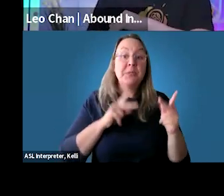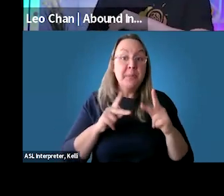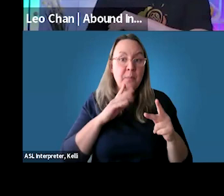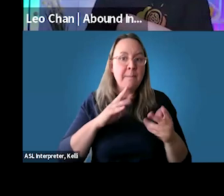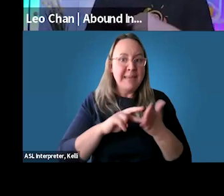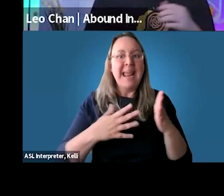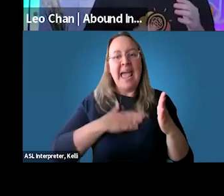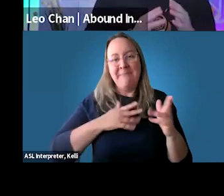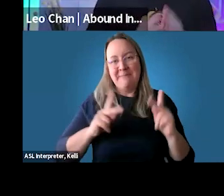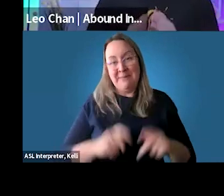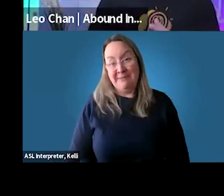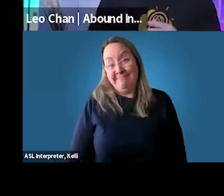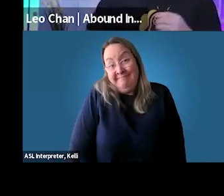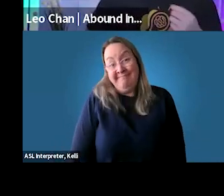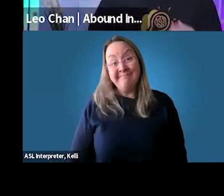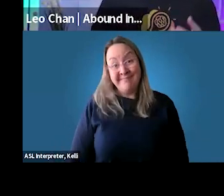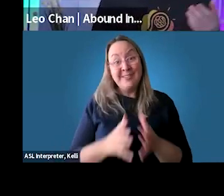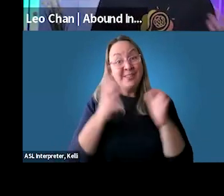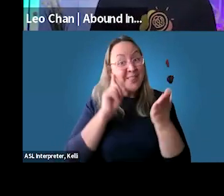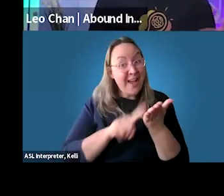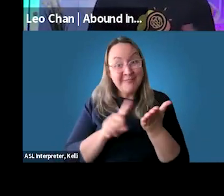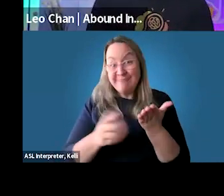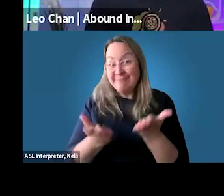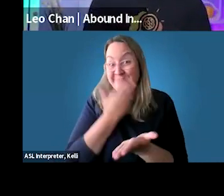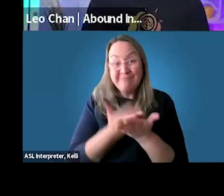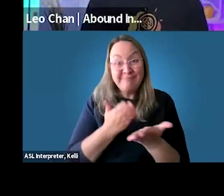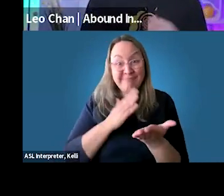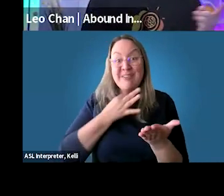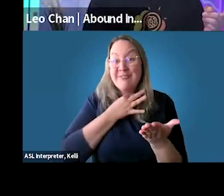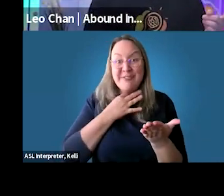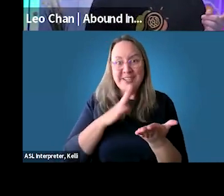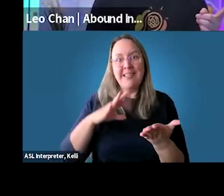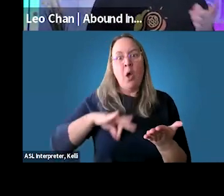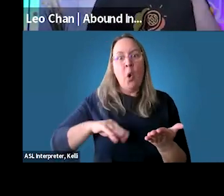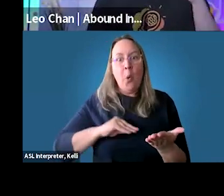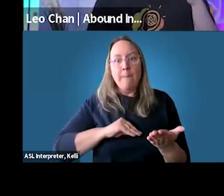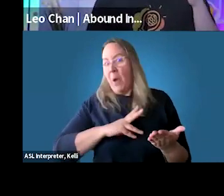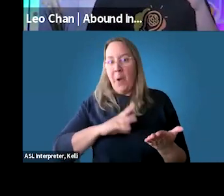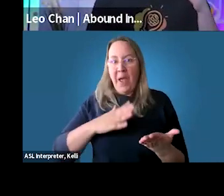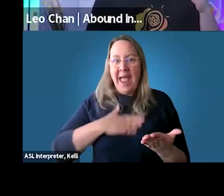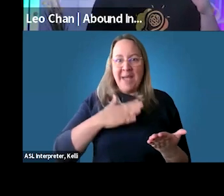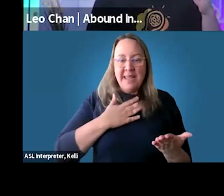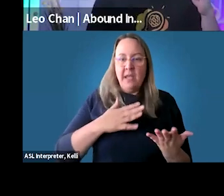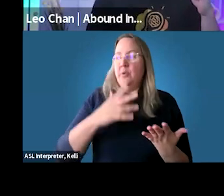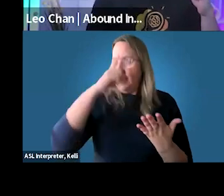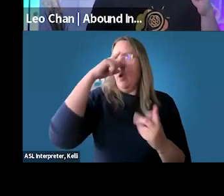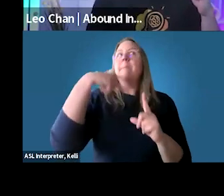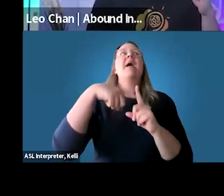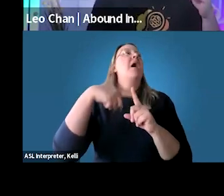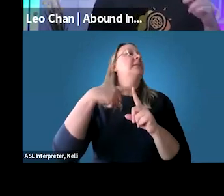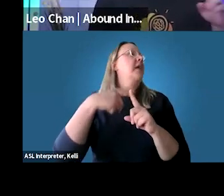happy people. So there's a lot of research that shows that curiosity does this for us. First of all, increases your positive